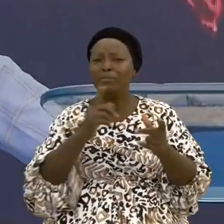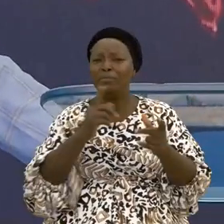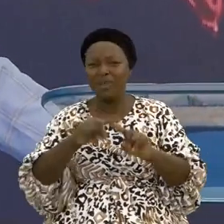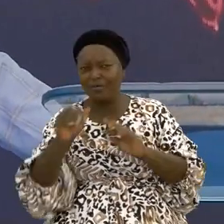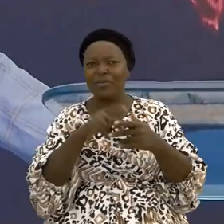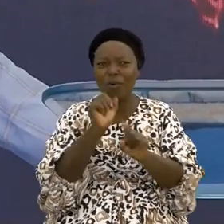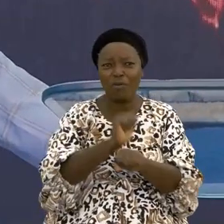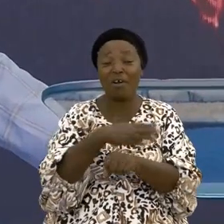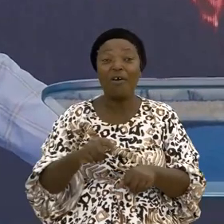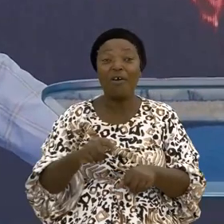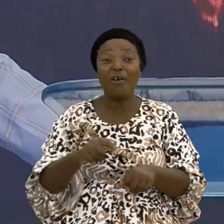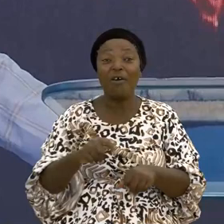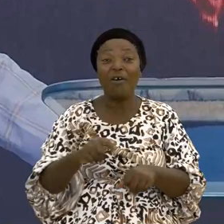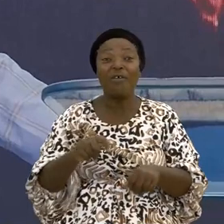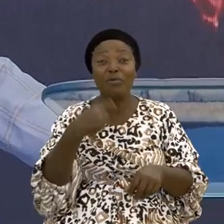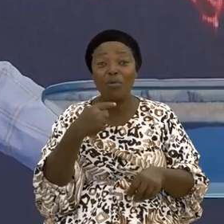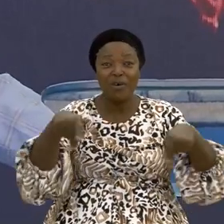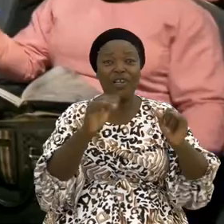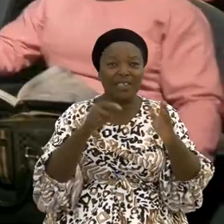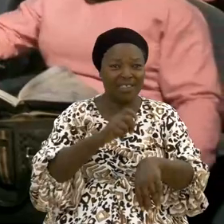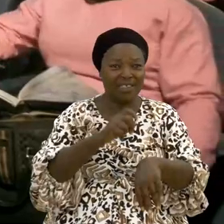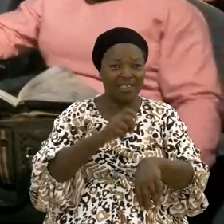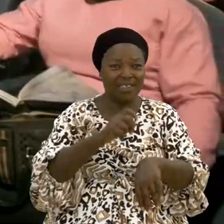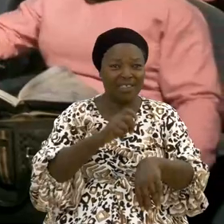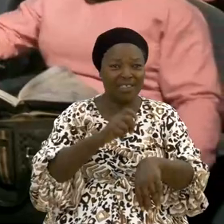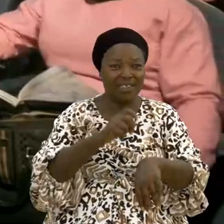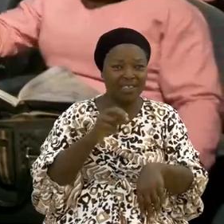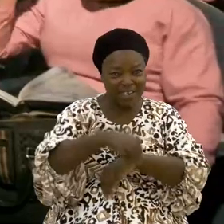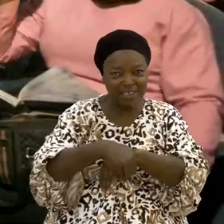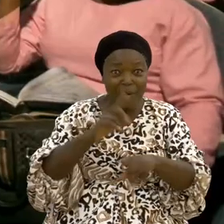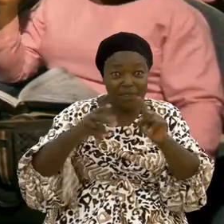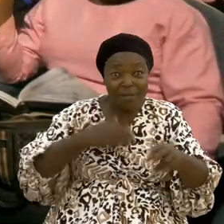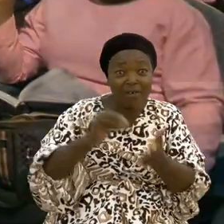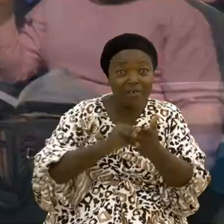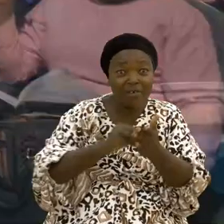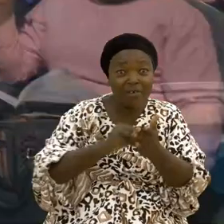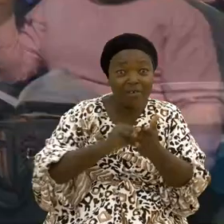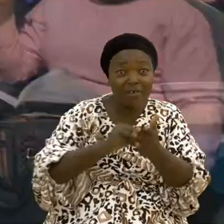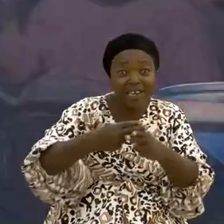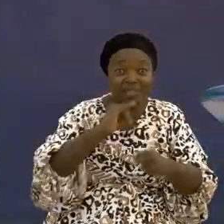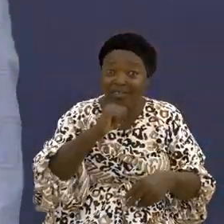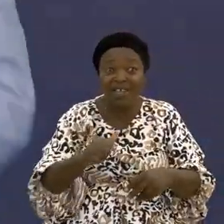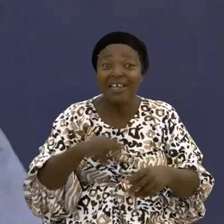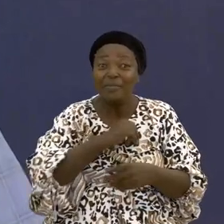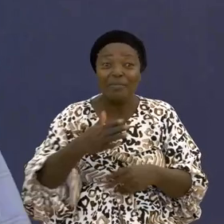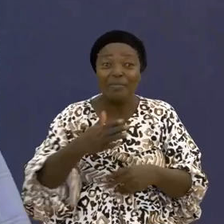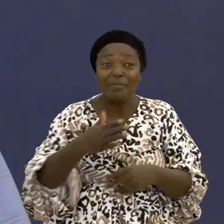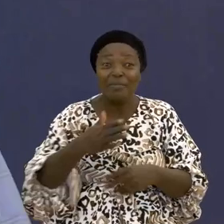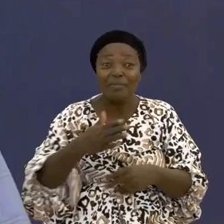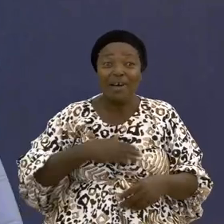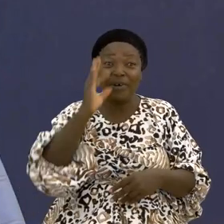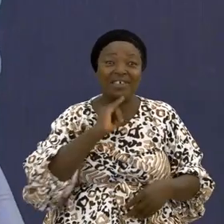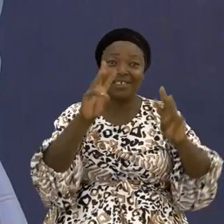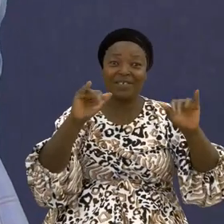For you. I said for you. And as there was joy in